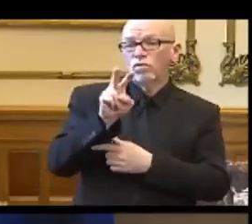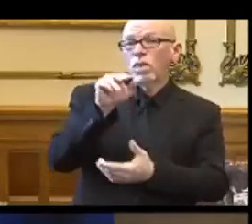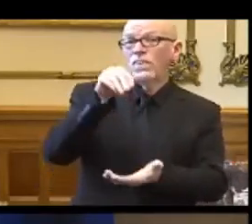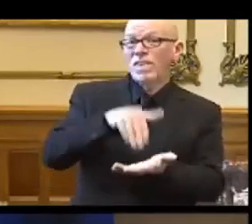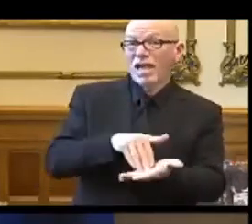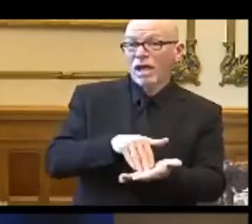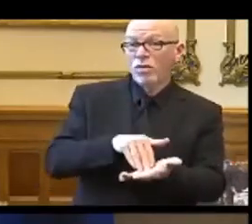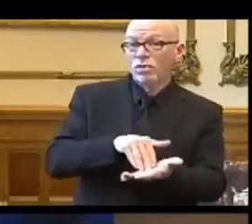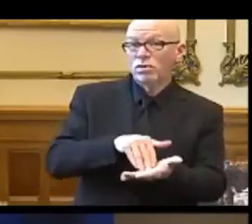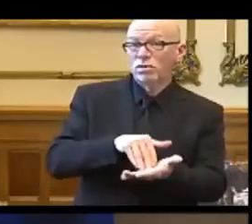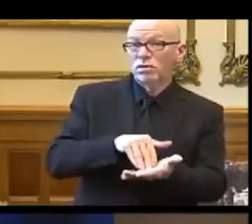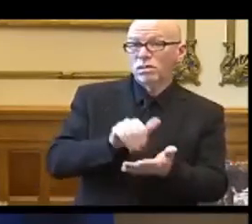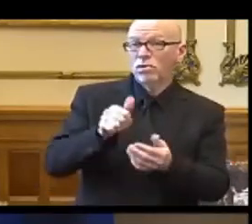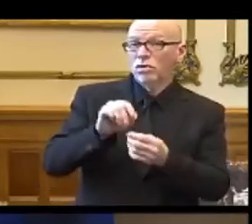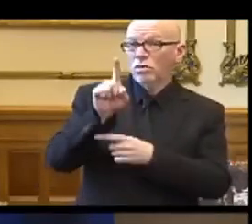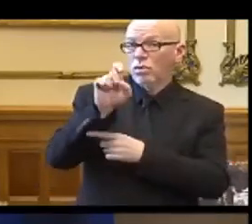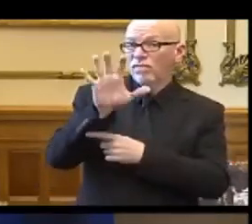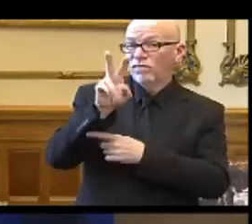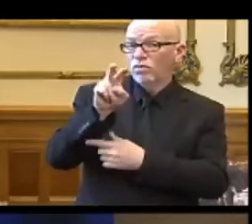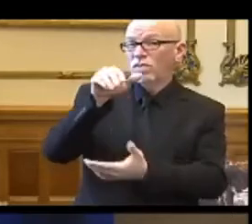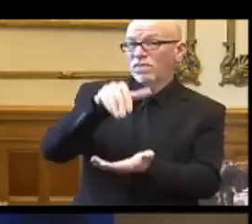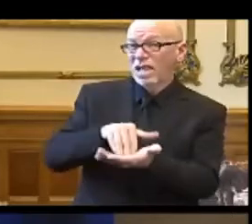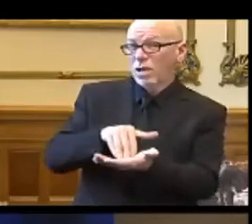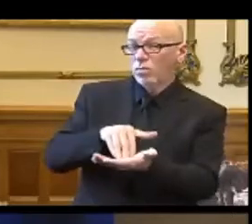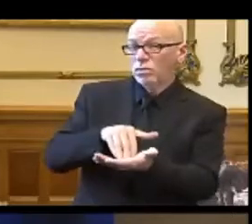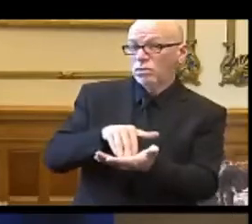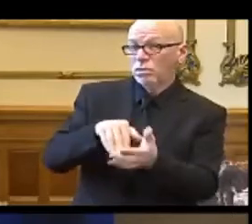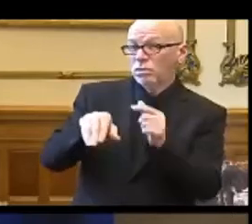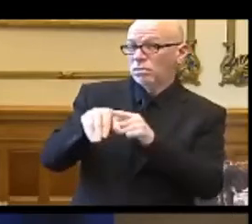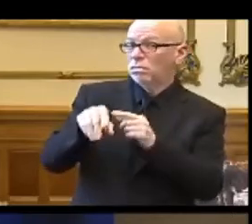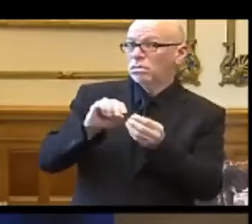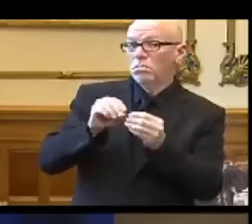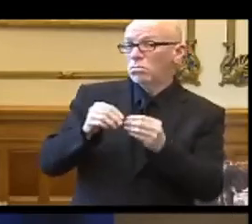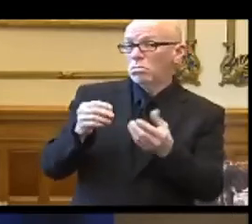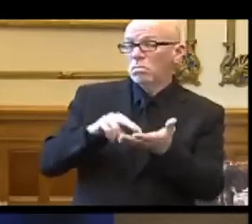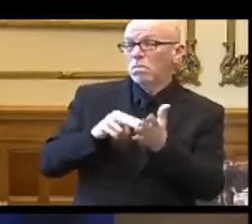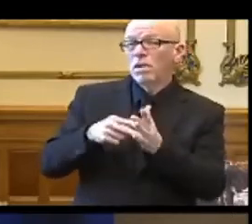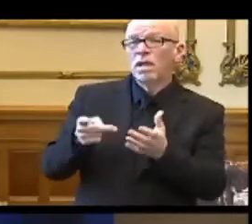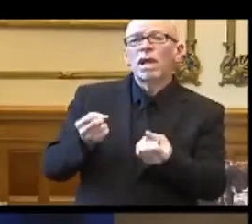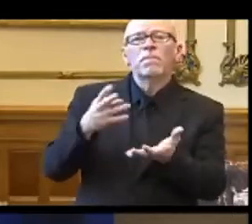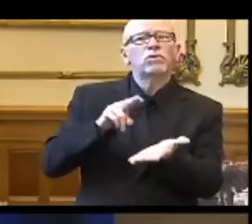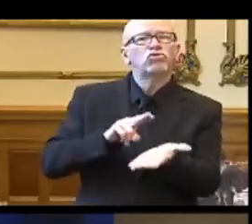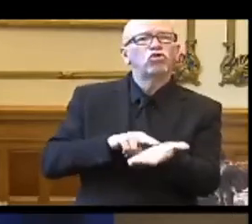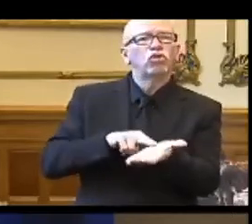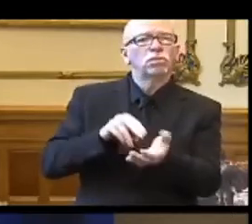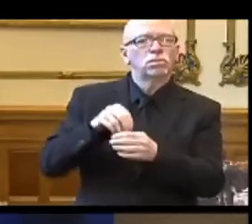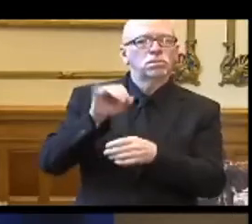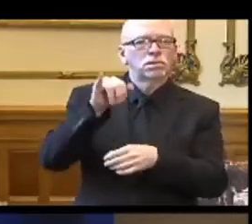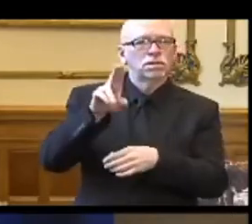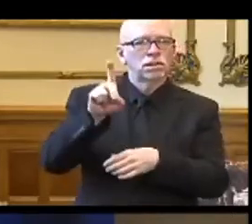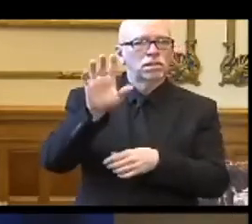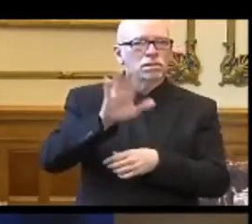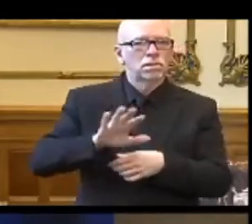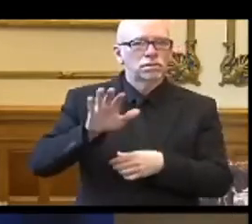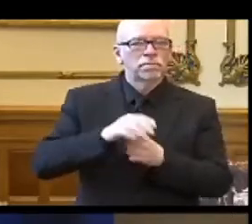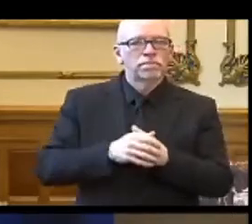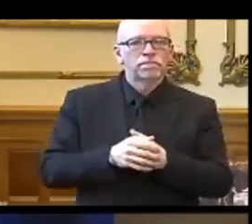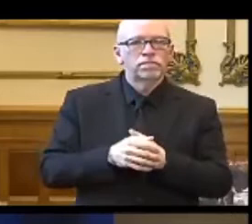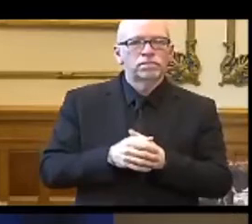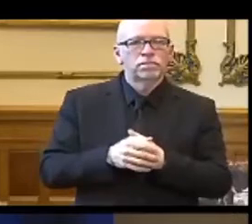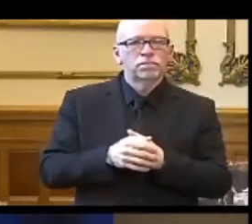152,000, the other figure, 152,000 total nurses in the state of Indiana.